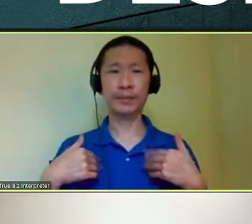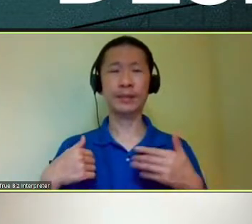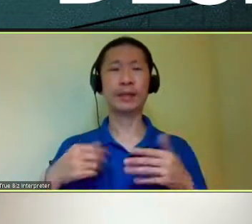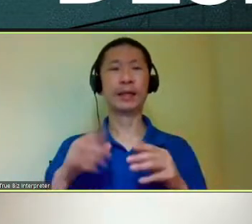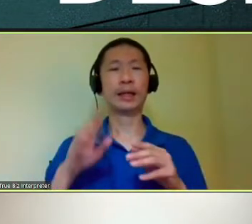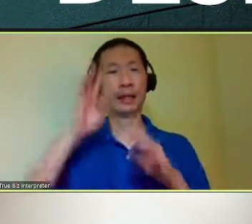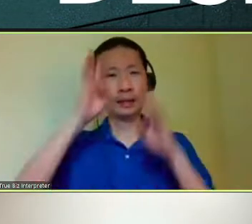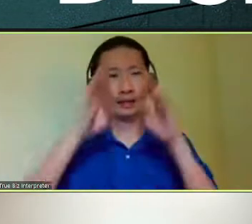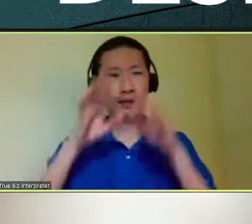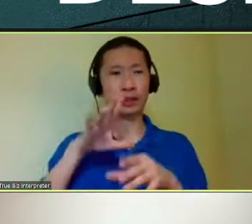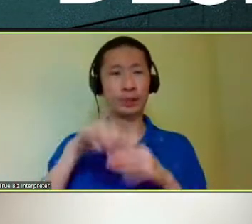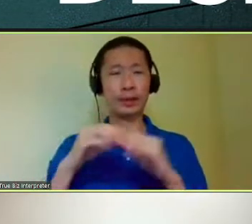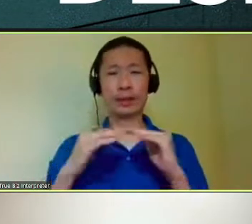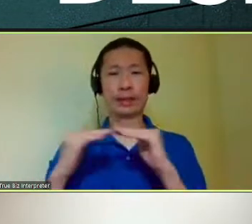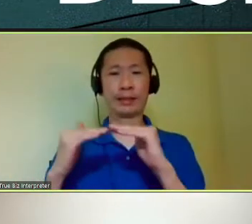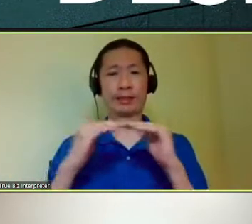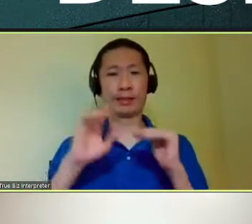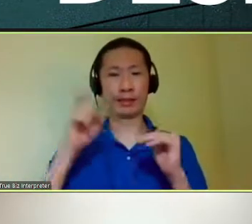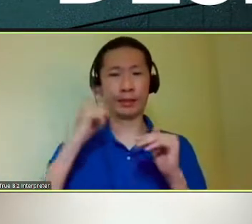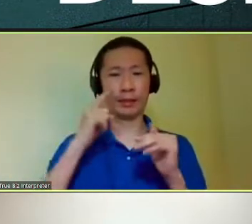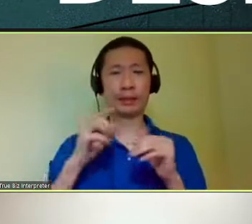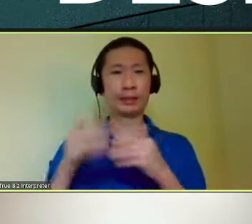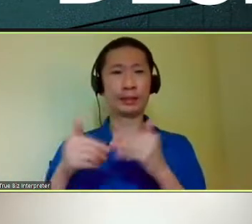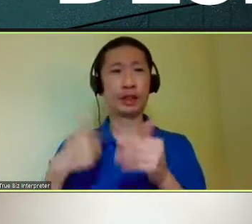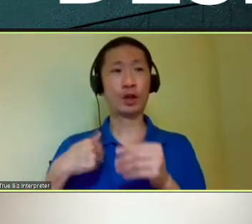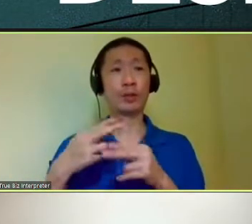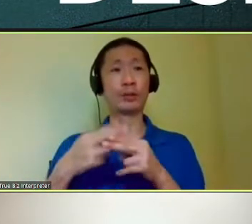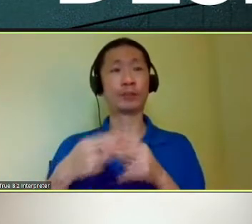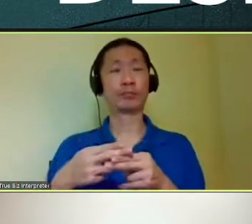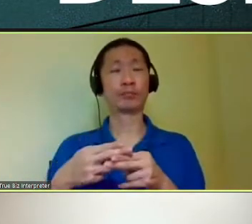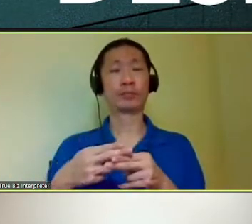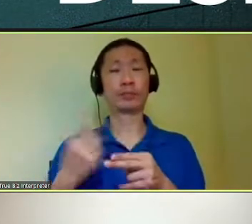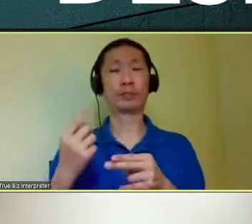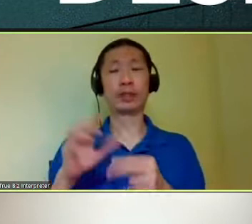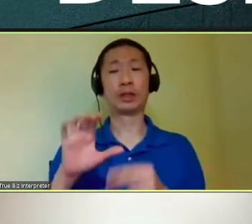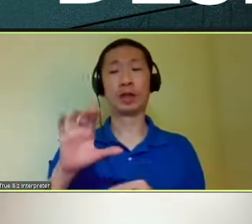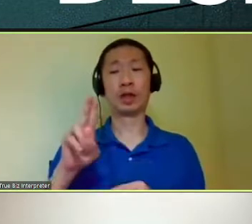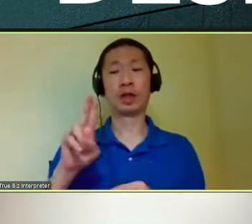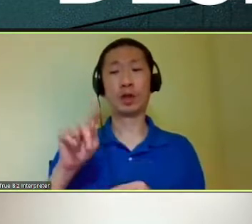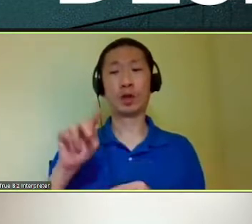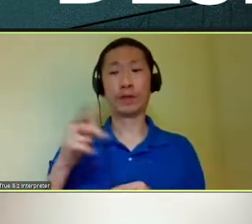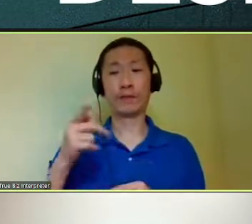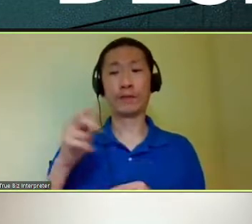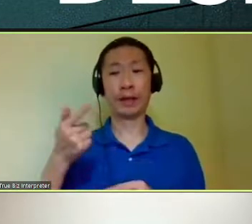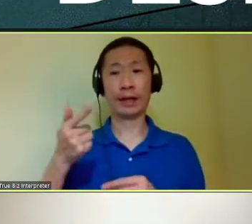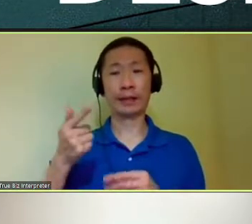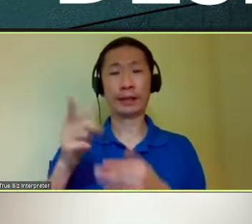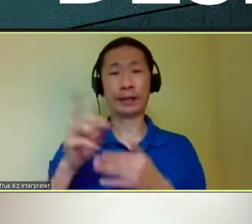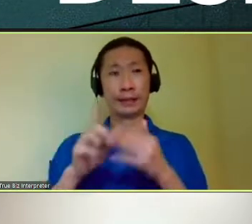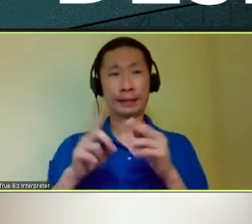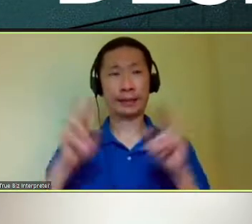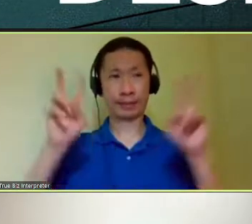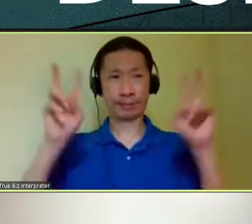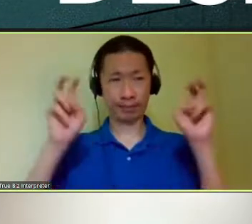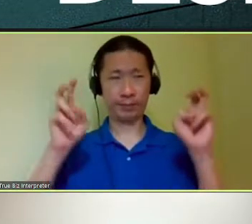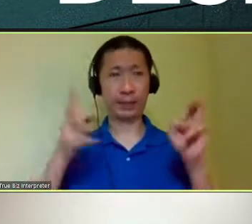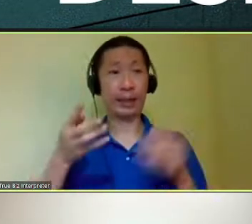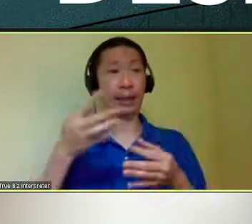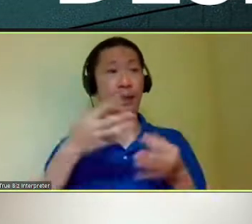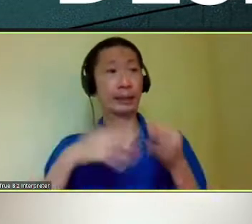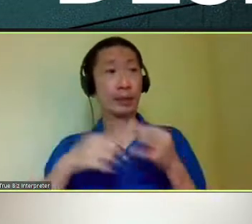and we hosted something called Cultivating Design, where we asked folks to instead imagine